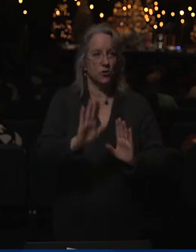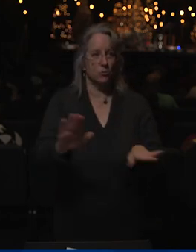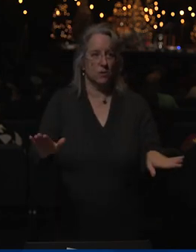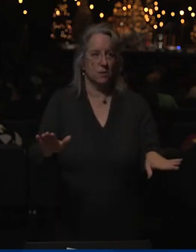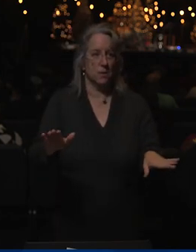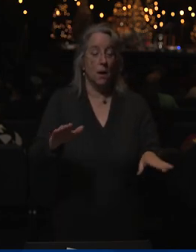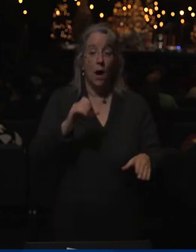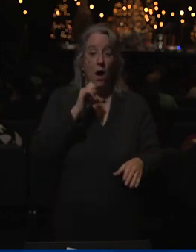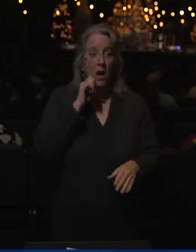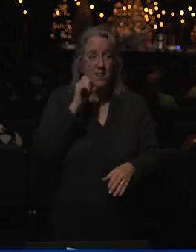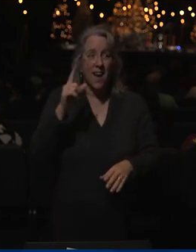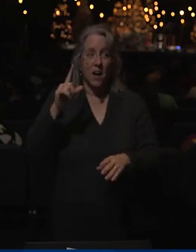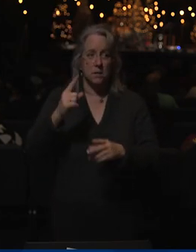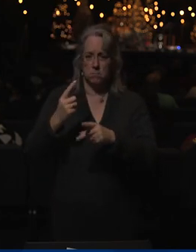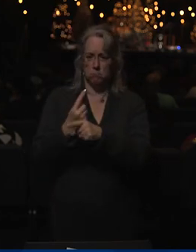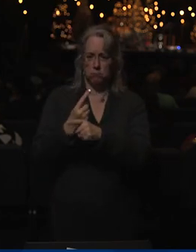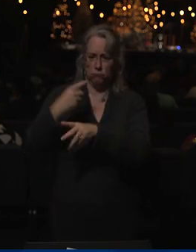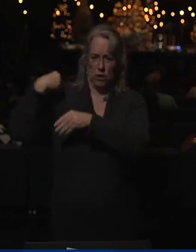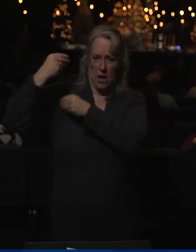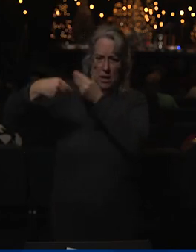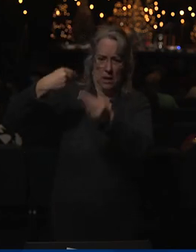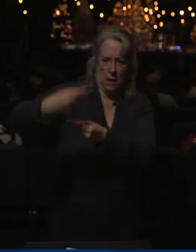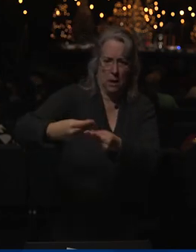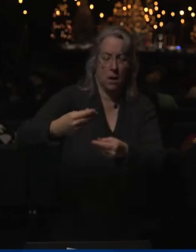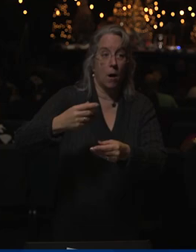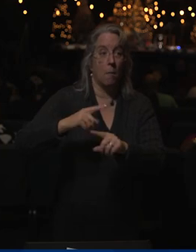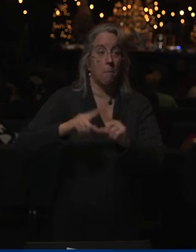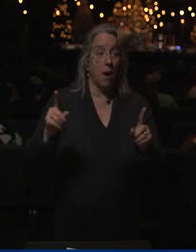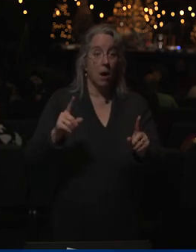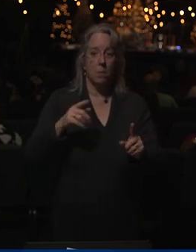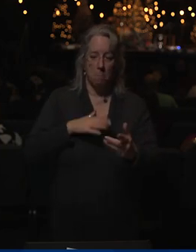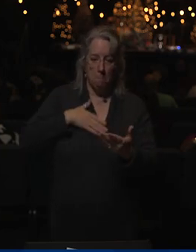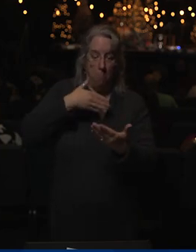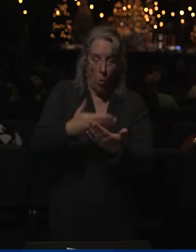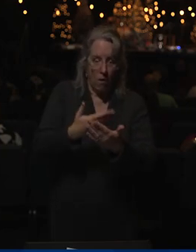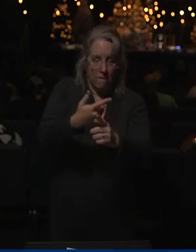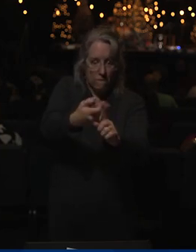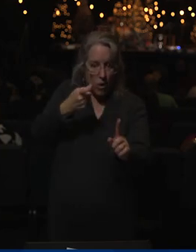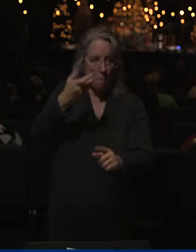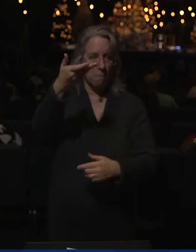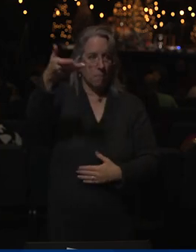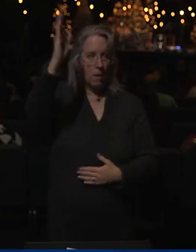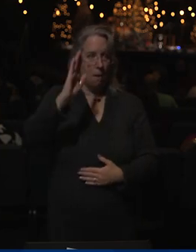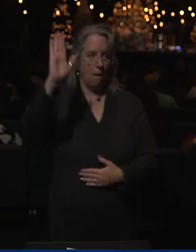of natural descent or human decision or husband's will, but born of God.